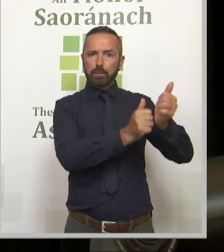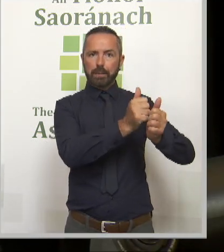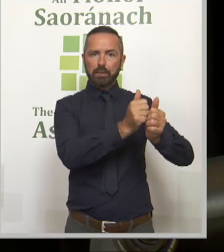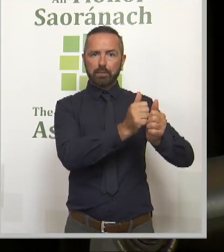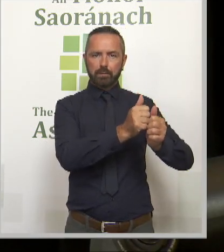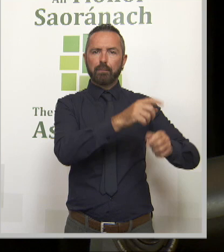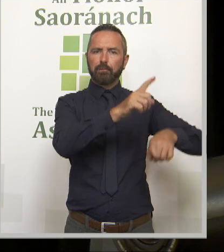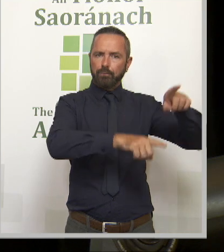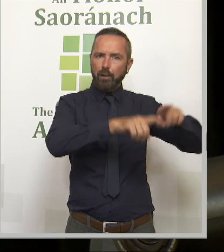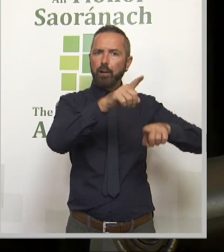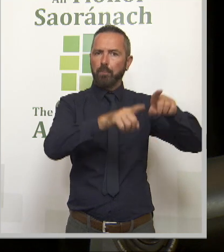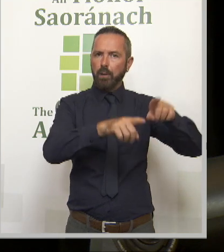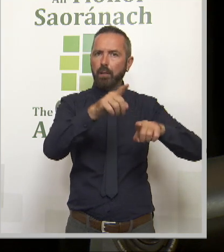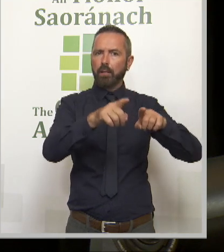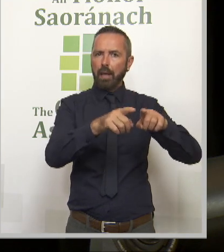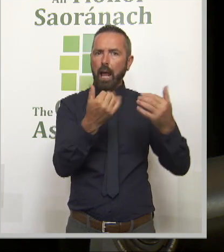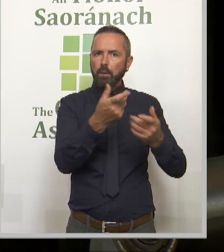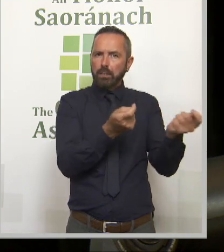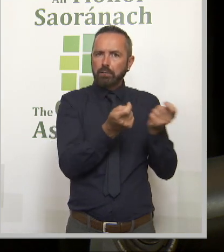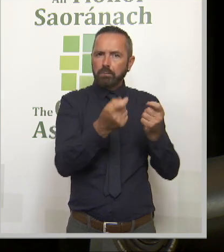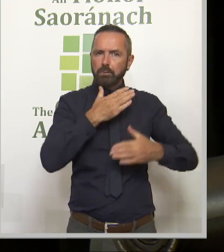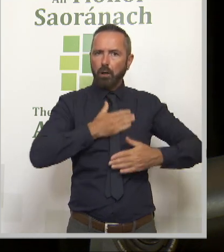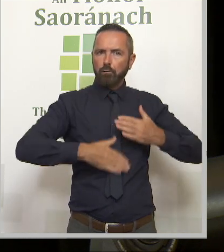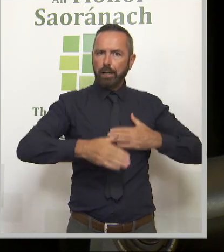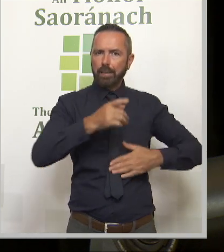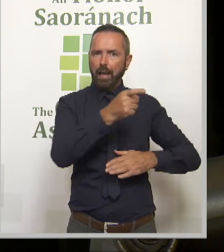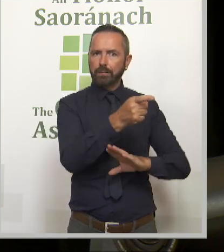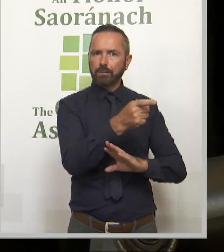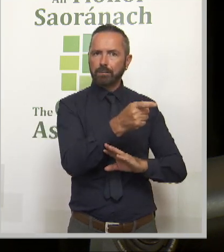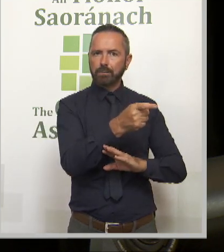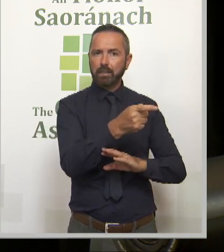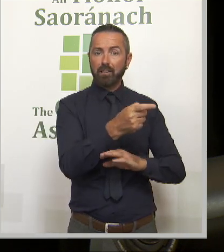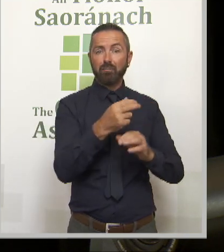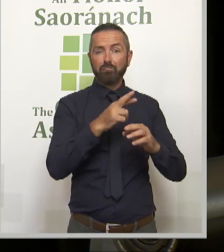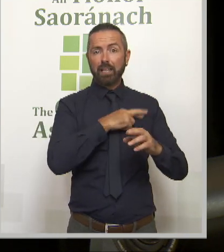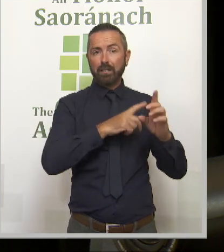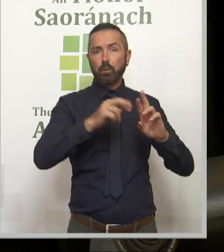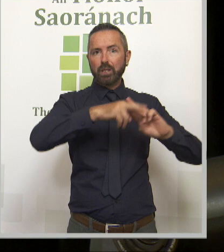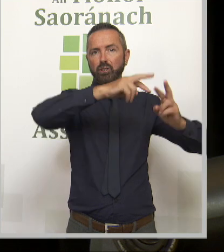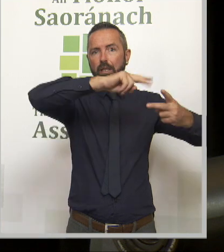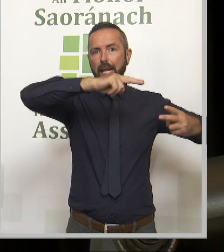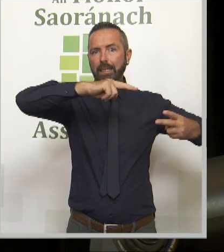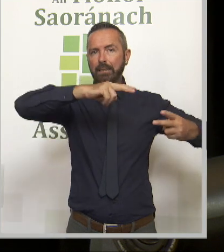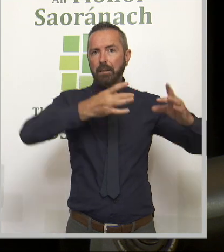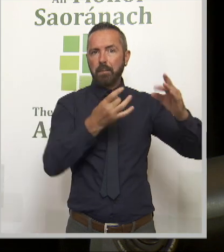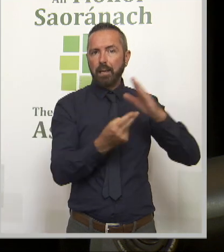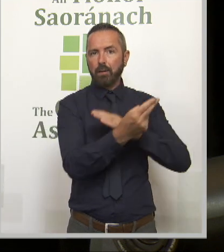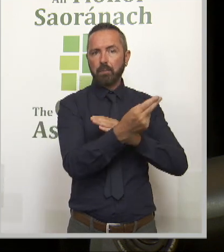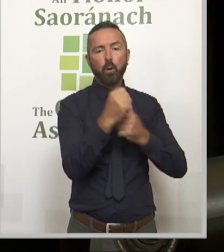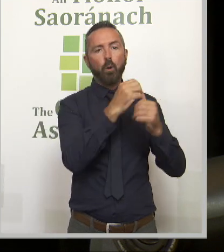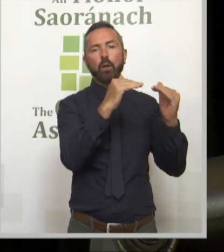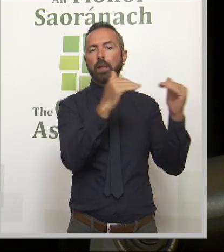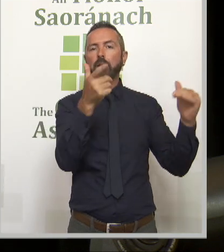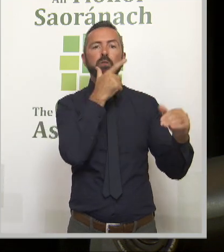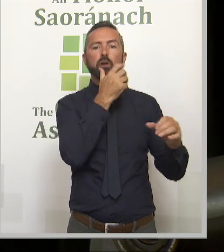in their tolerances and their inner workings, and indeed their genetic makeup. And that's another layer of biodiversity that we haven't really talked about yet, but which is also